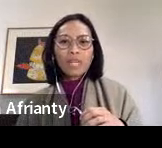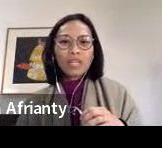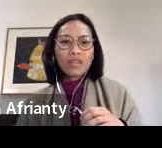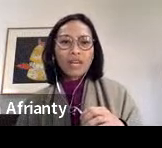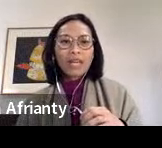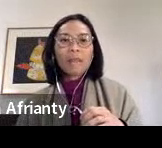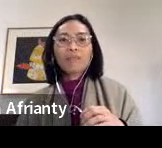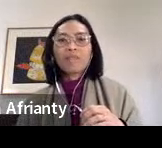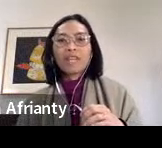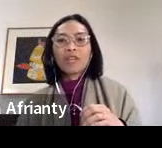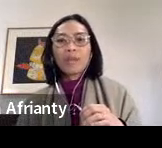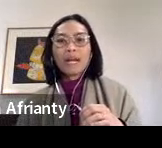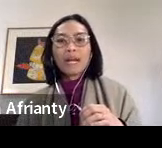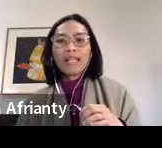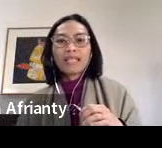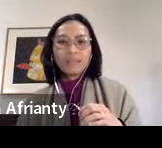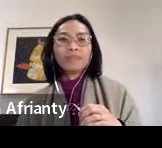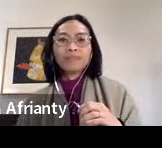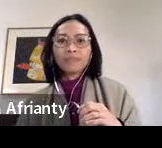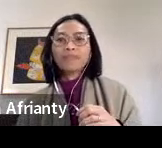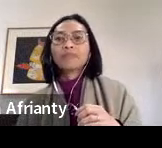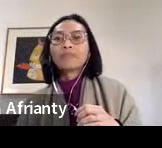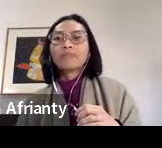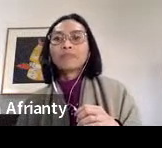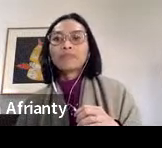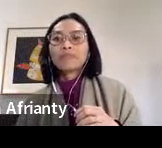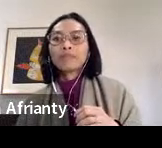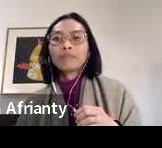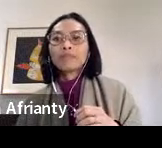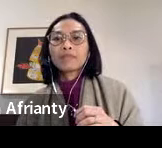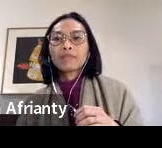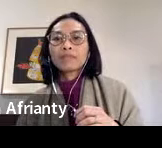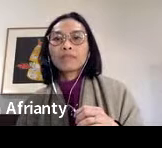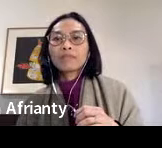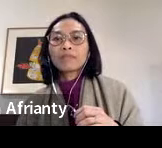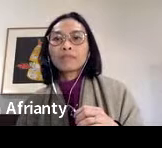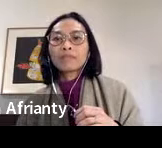But we can try, yeah. Thank you, Pak Hans.